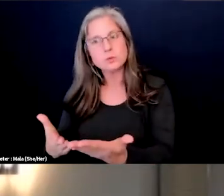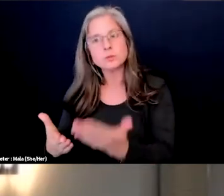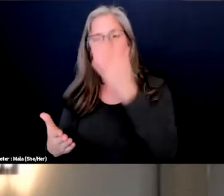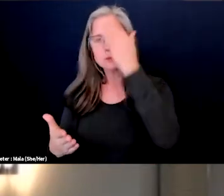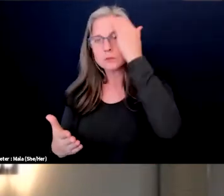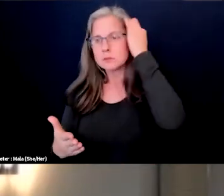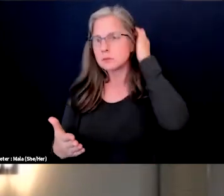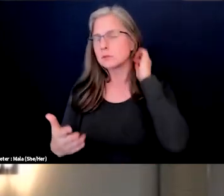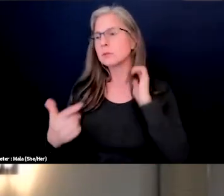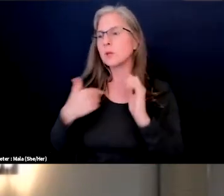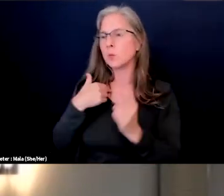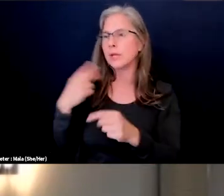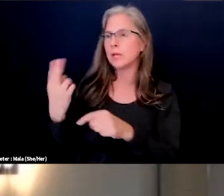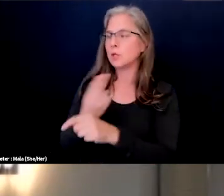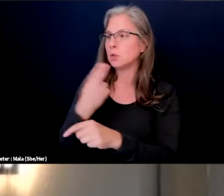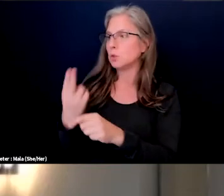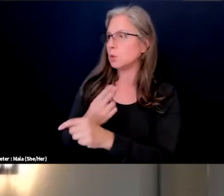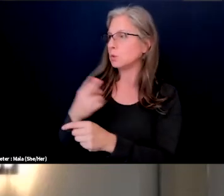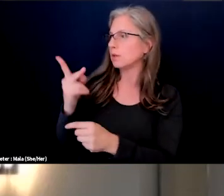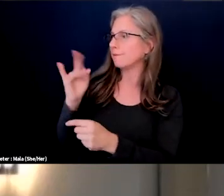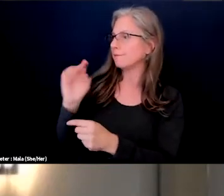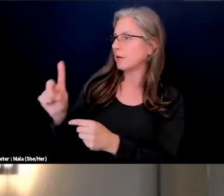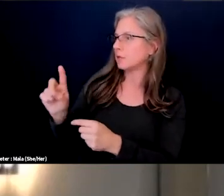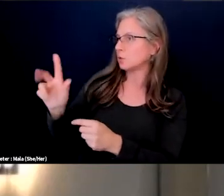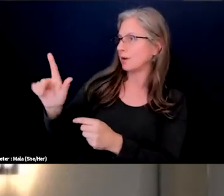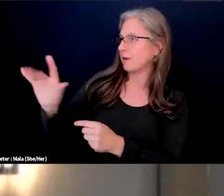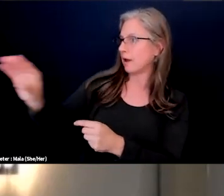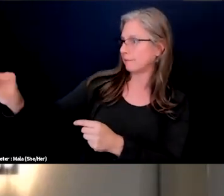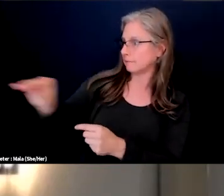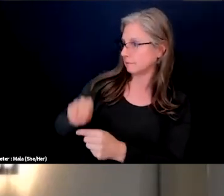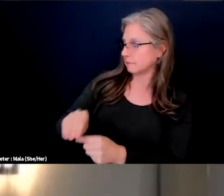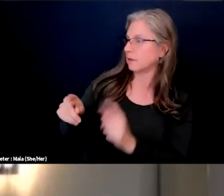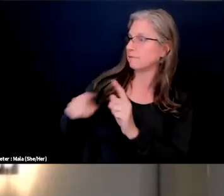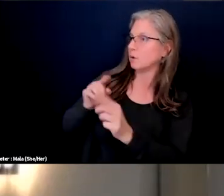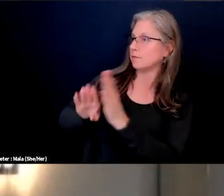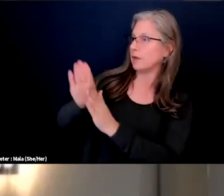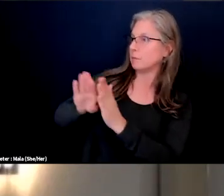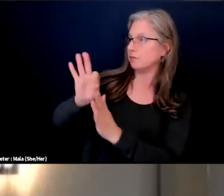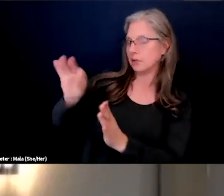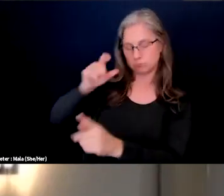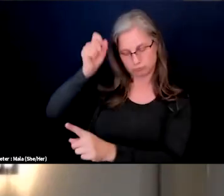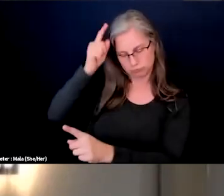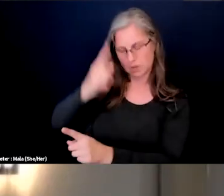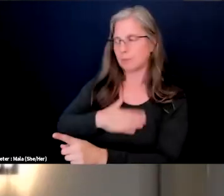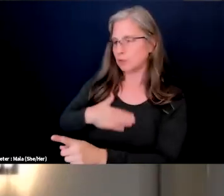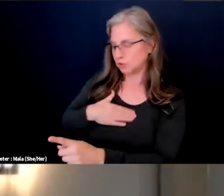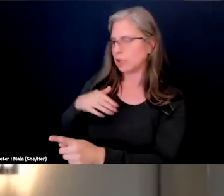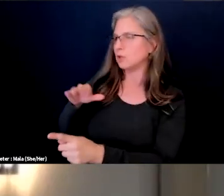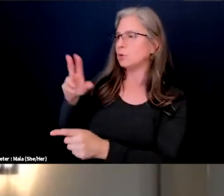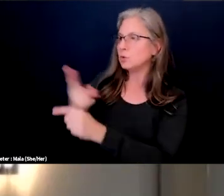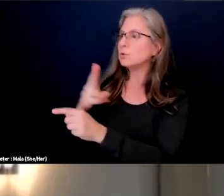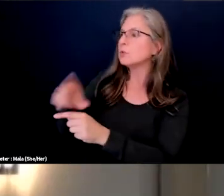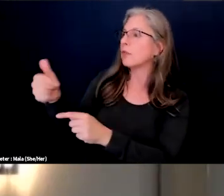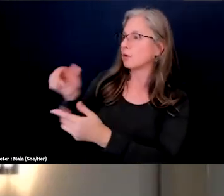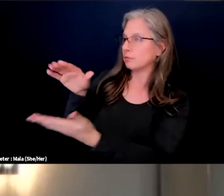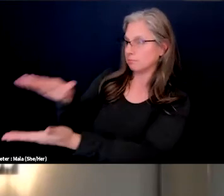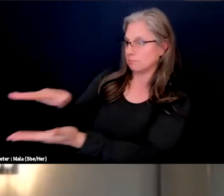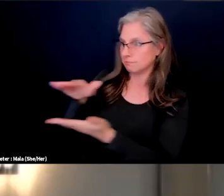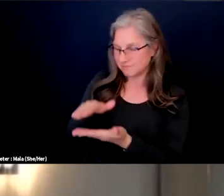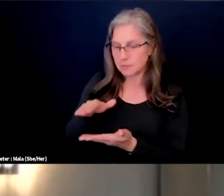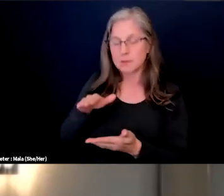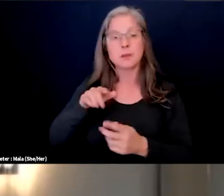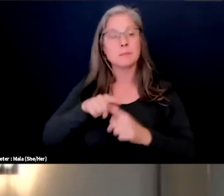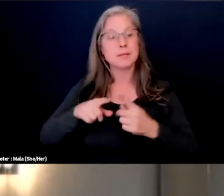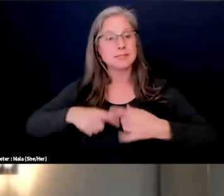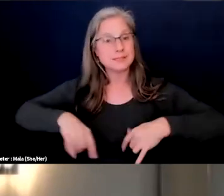dip into Fund 25 for developer fees to cover this cost. I appreciate you doing that. My thing is that